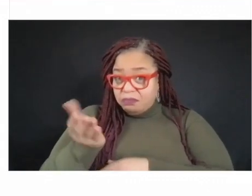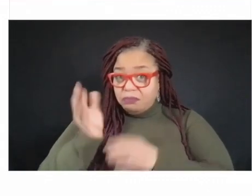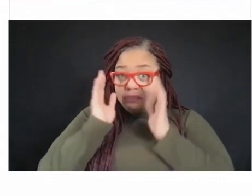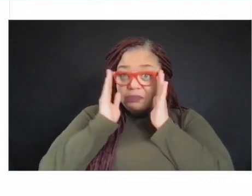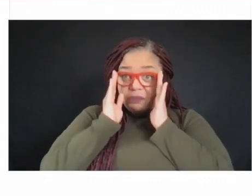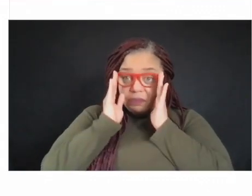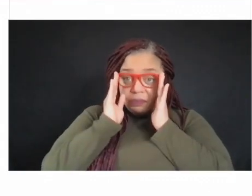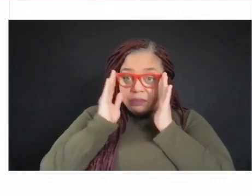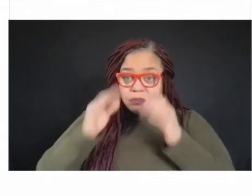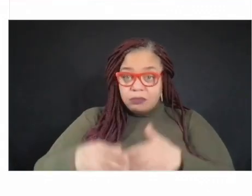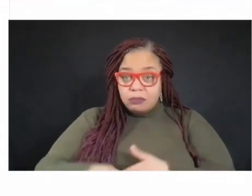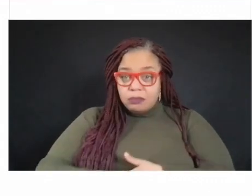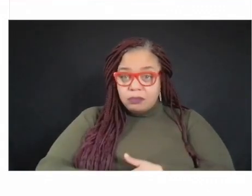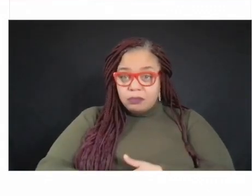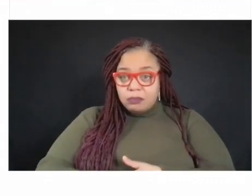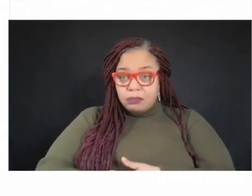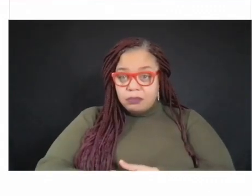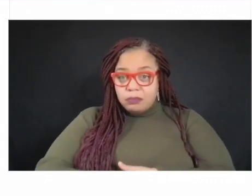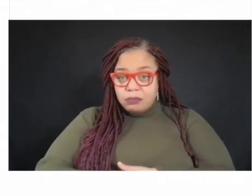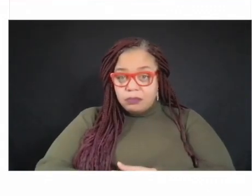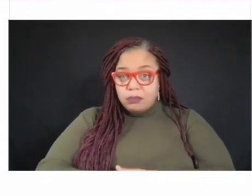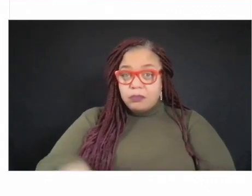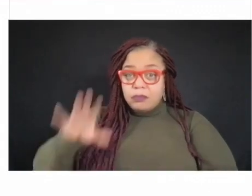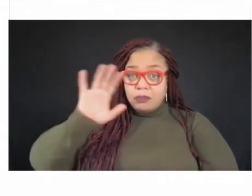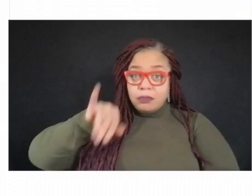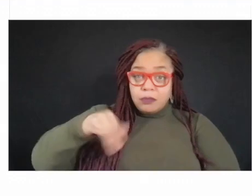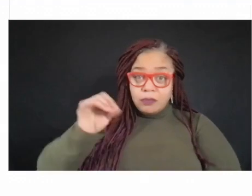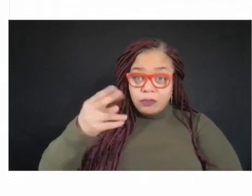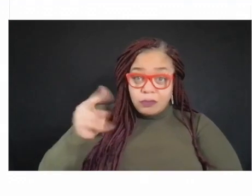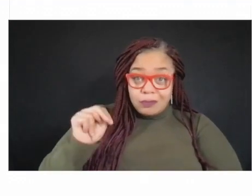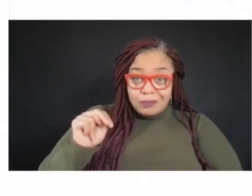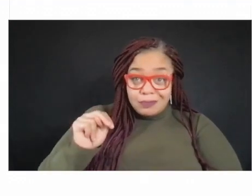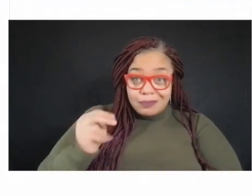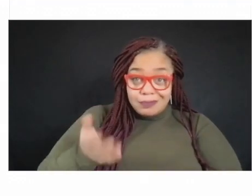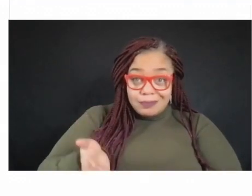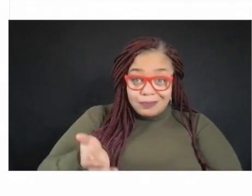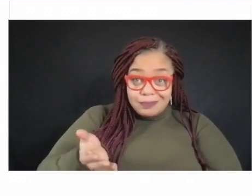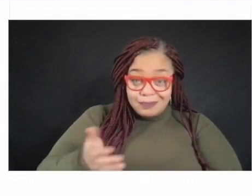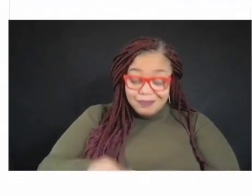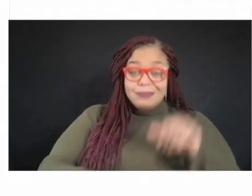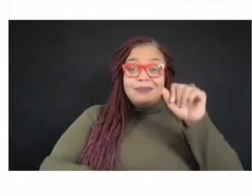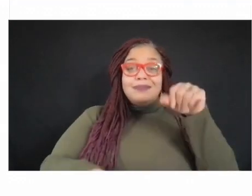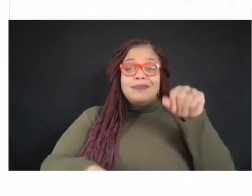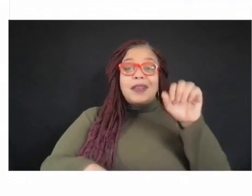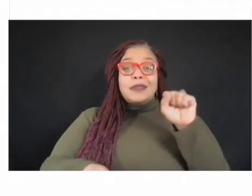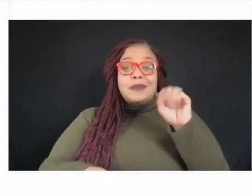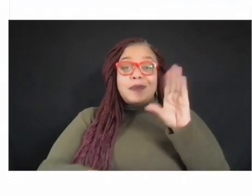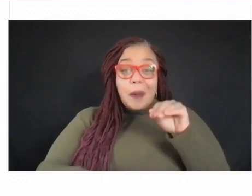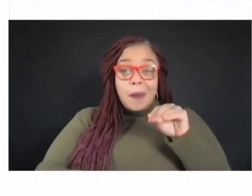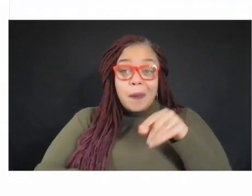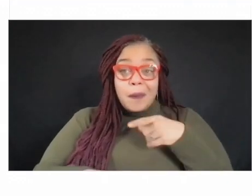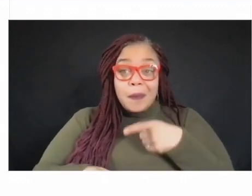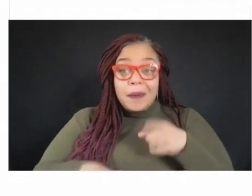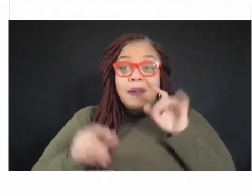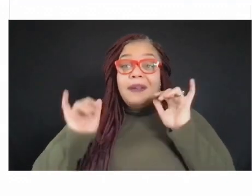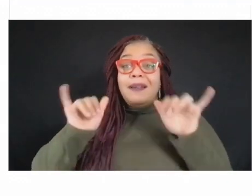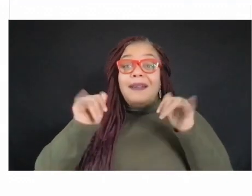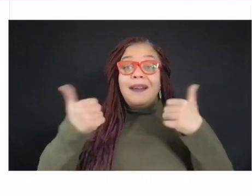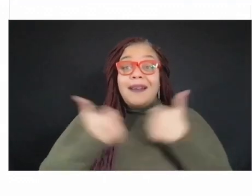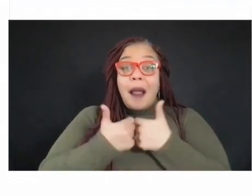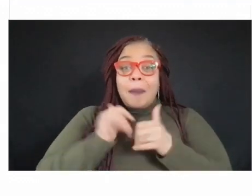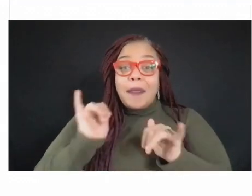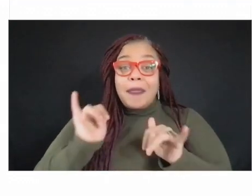John, go ahead. Yeah, so the games that we made, for example, are basically trying to do that in an indirect sense, I